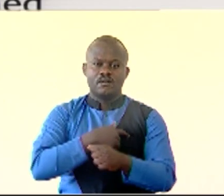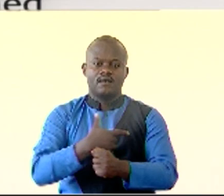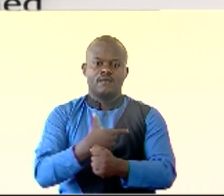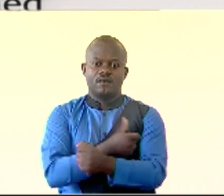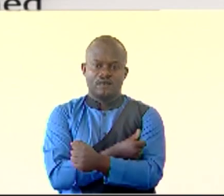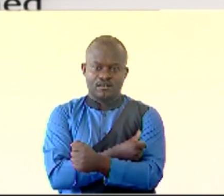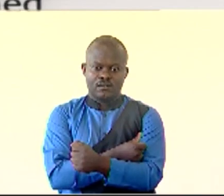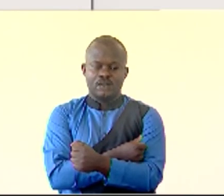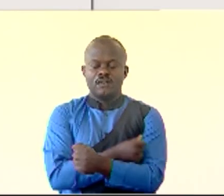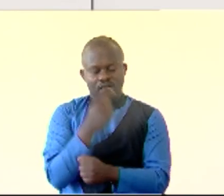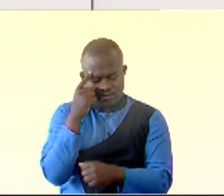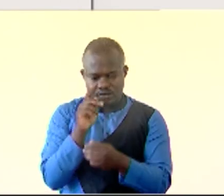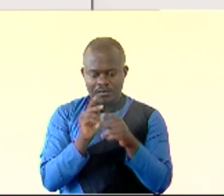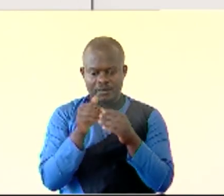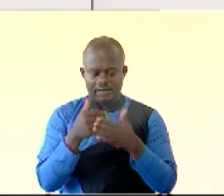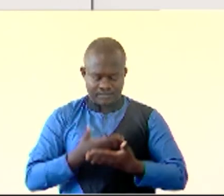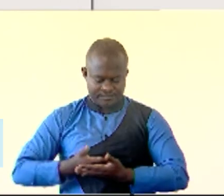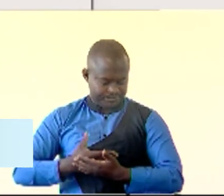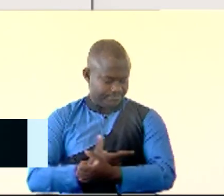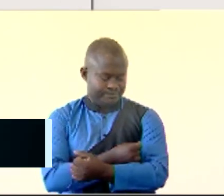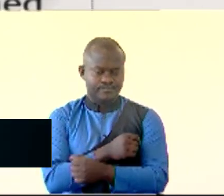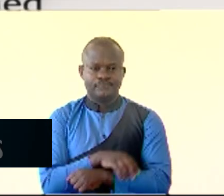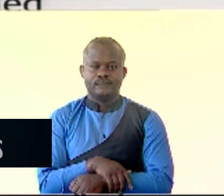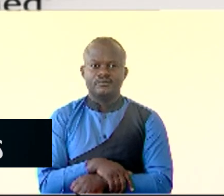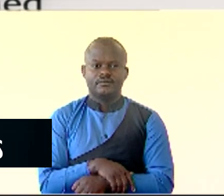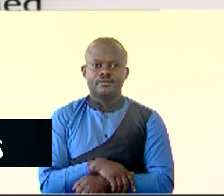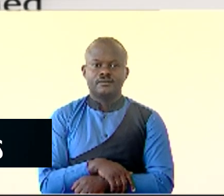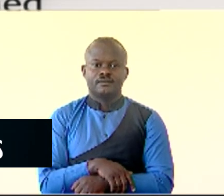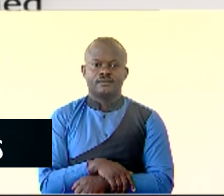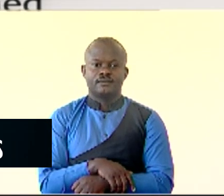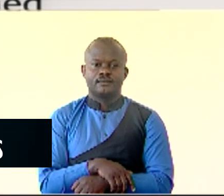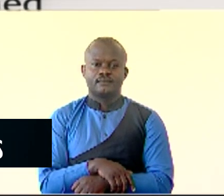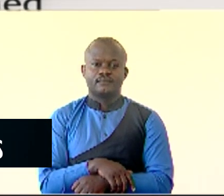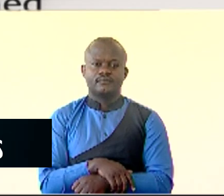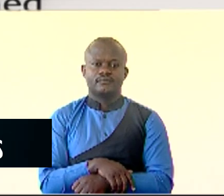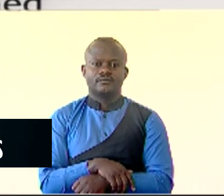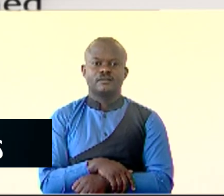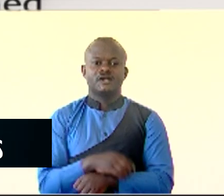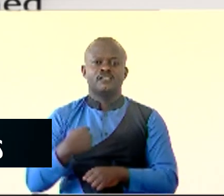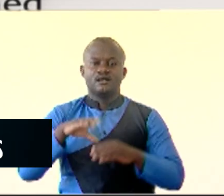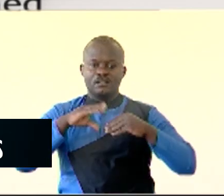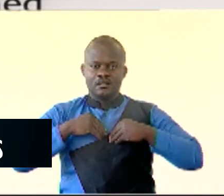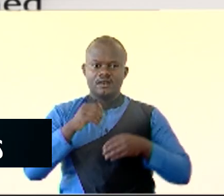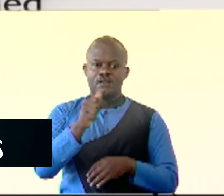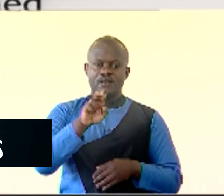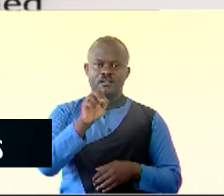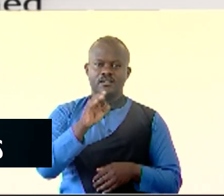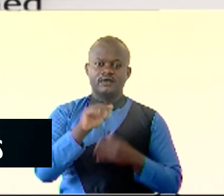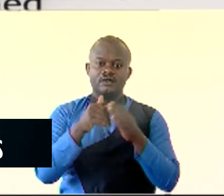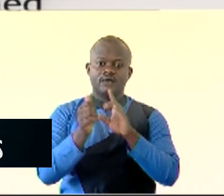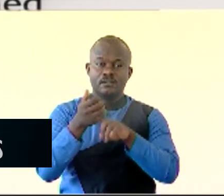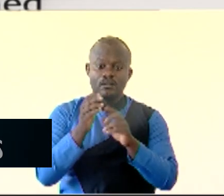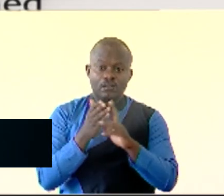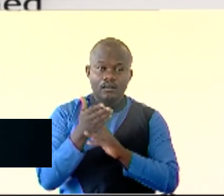they do what you call vaccination. So when you talk about artificial immune system, it is obtained by